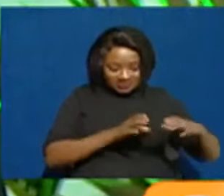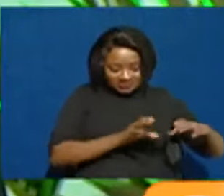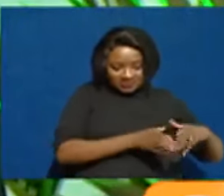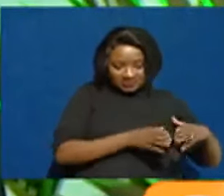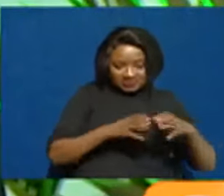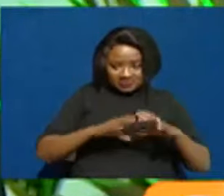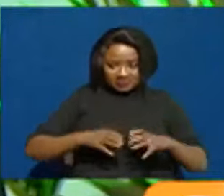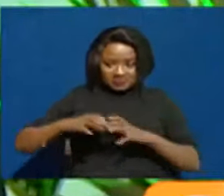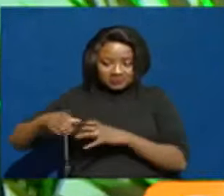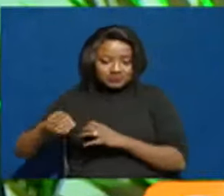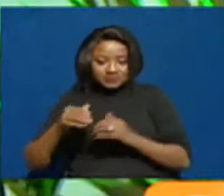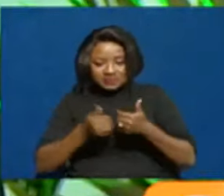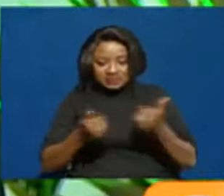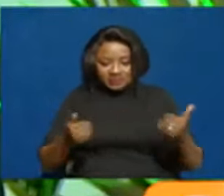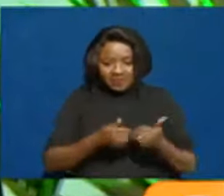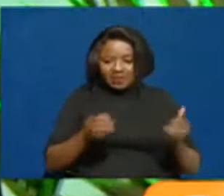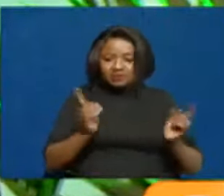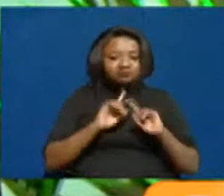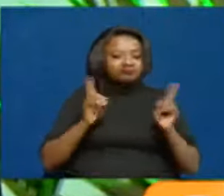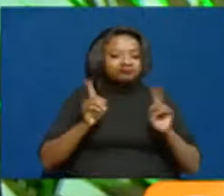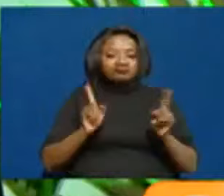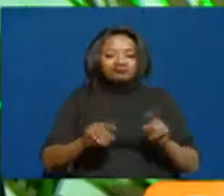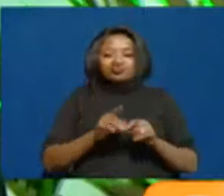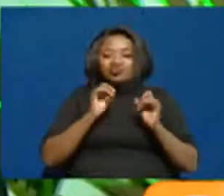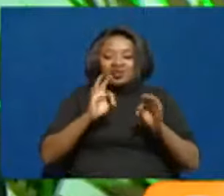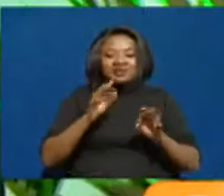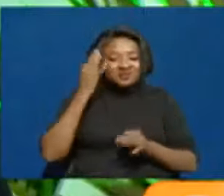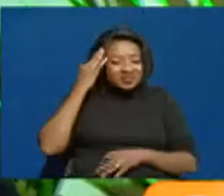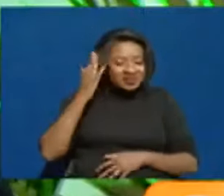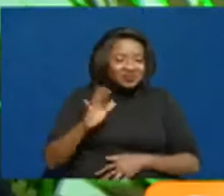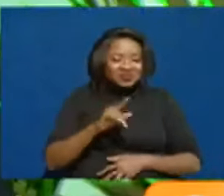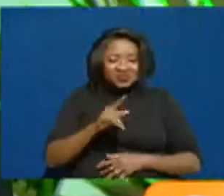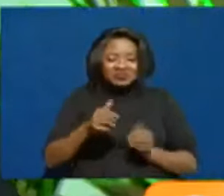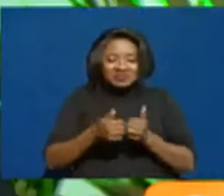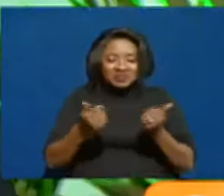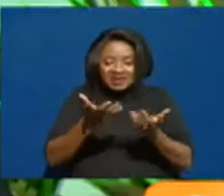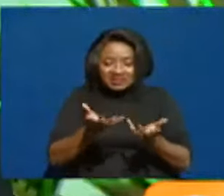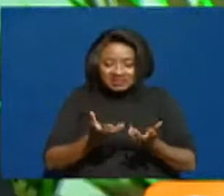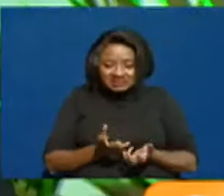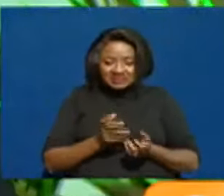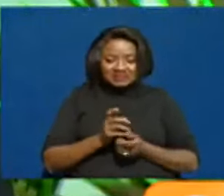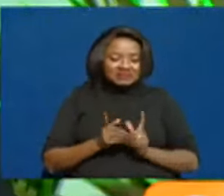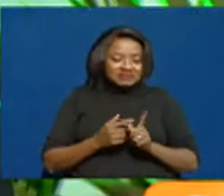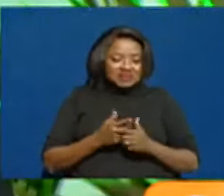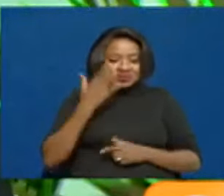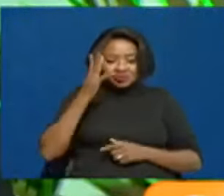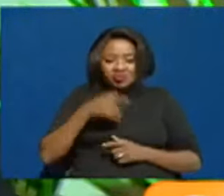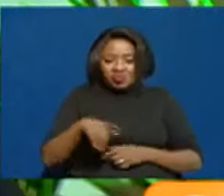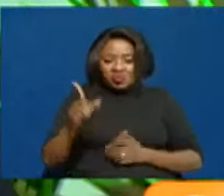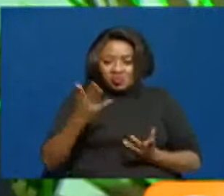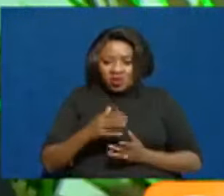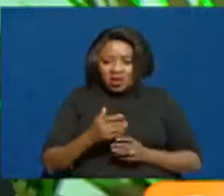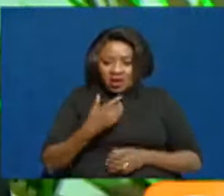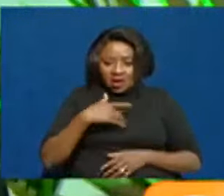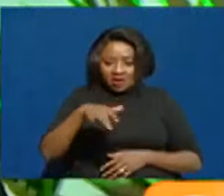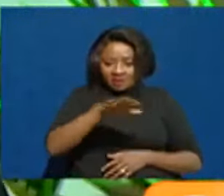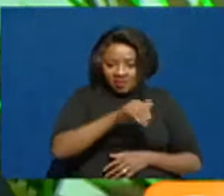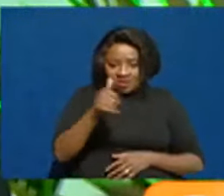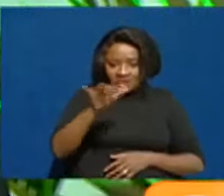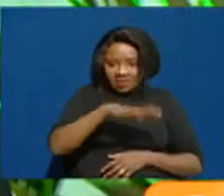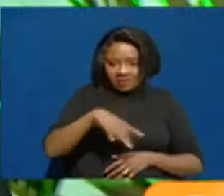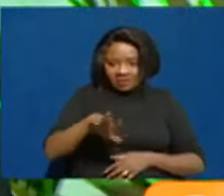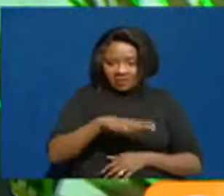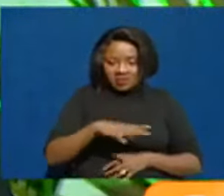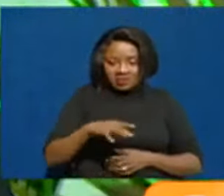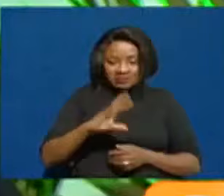business, it is when they know where to take it. In some places, waste is actually bought from the